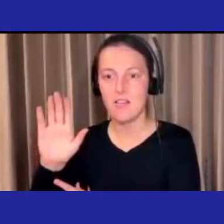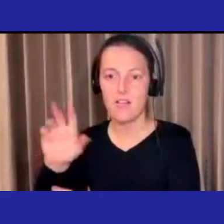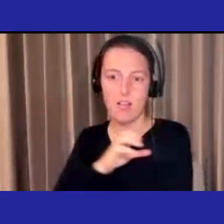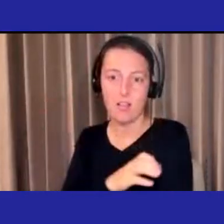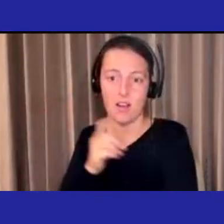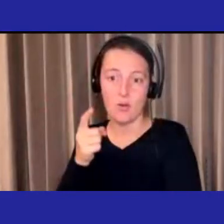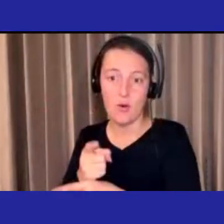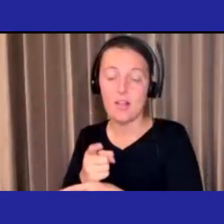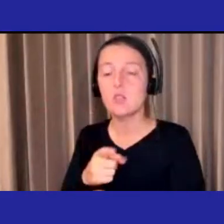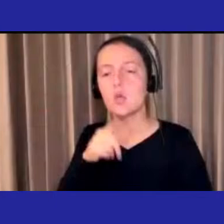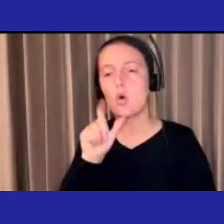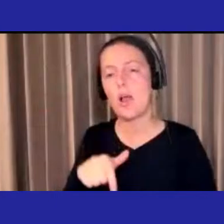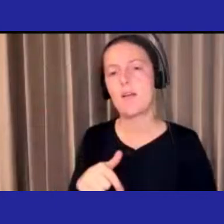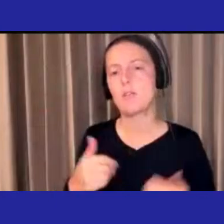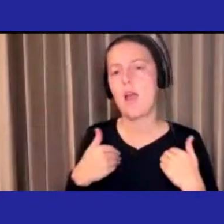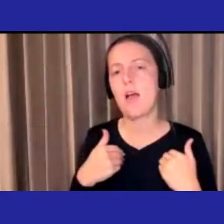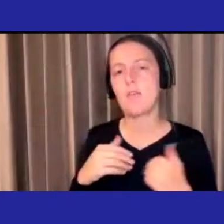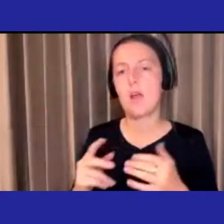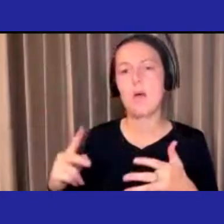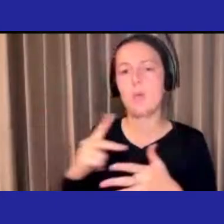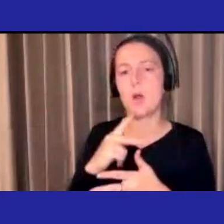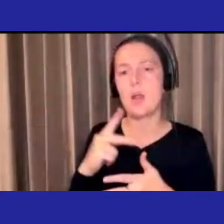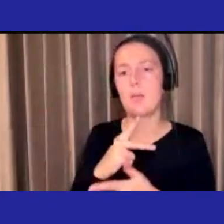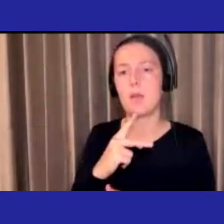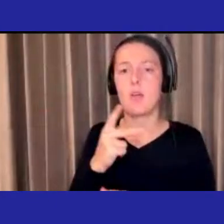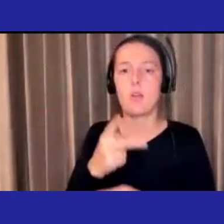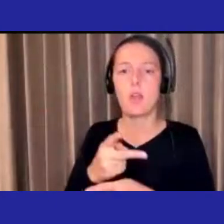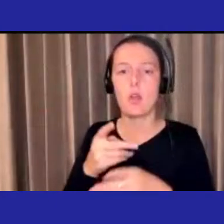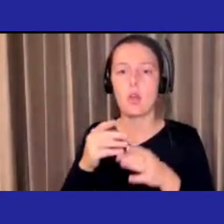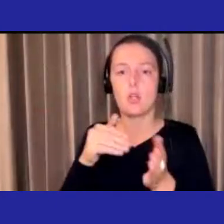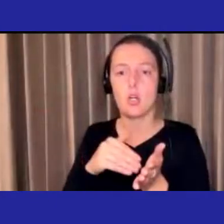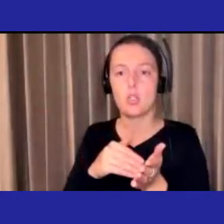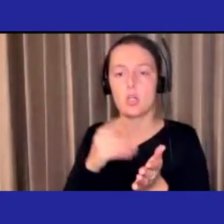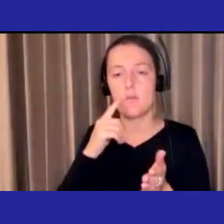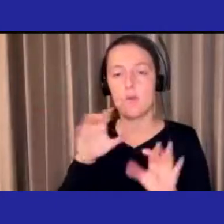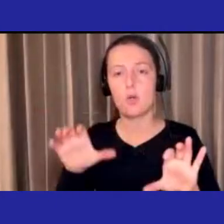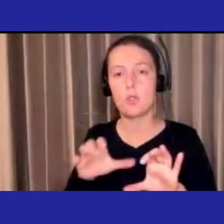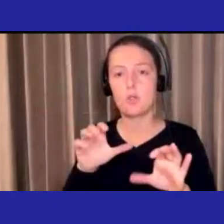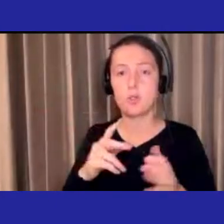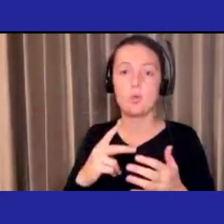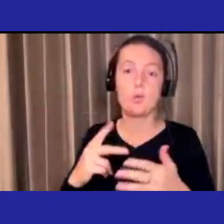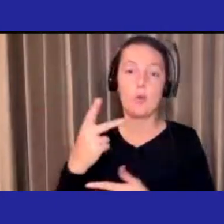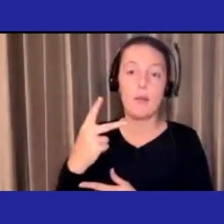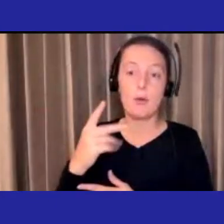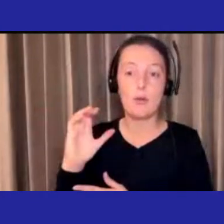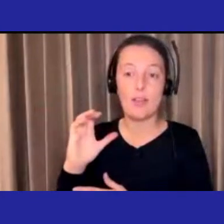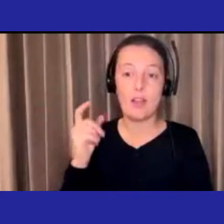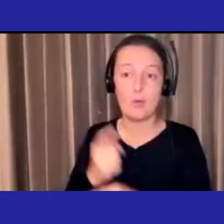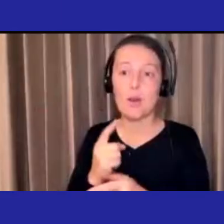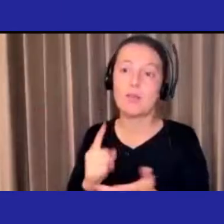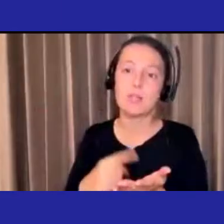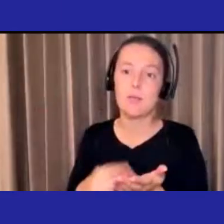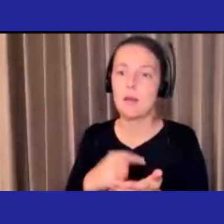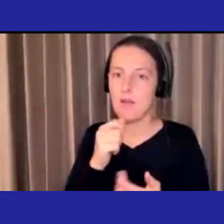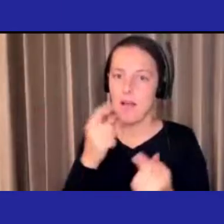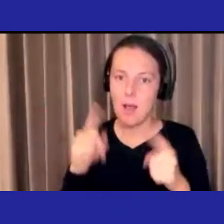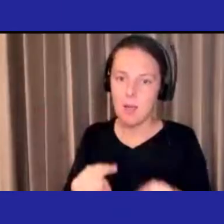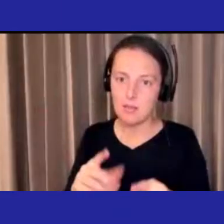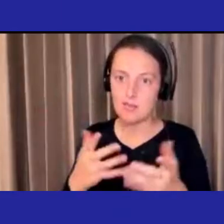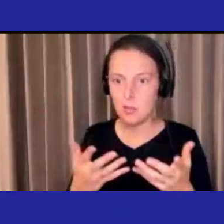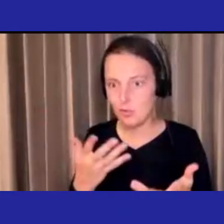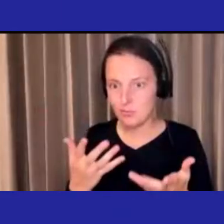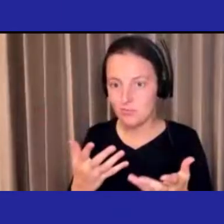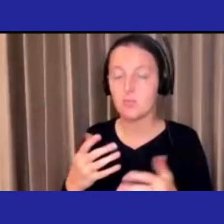do primary care, but sometimes it doesn't happen, right? So but here it could be that most